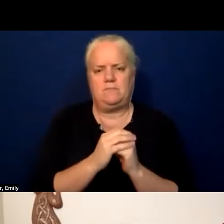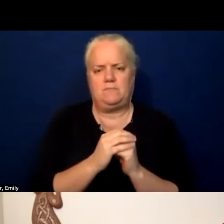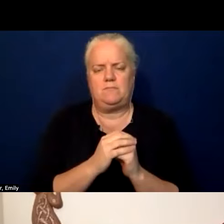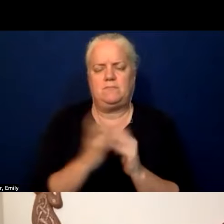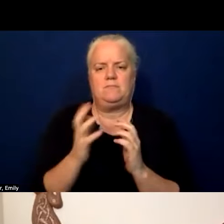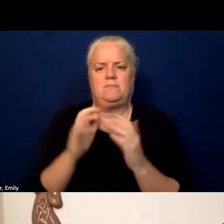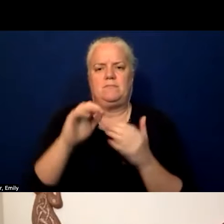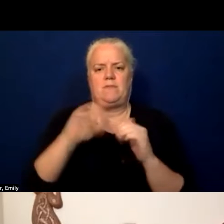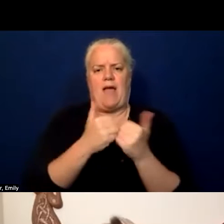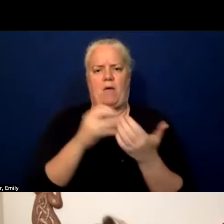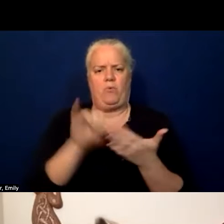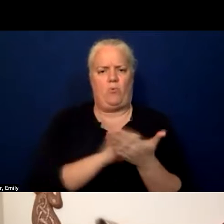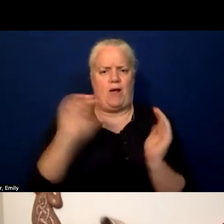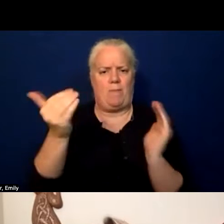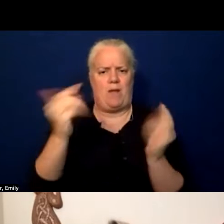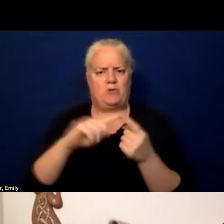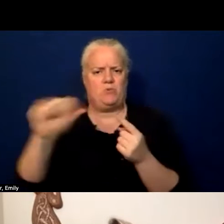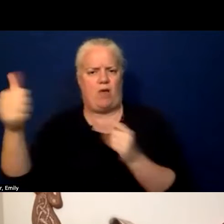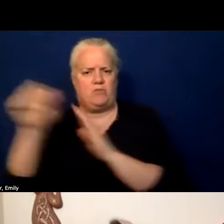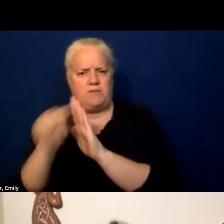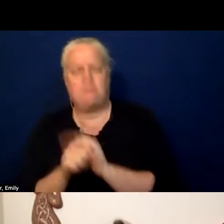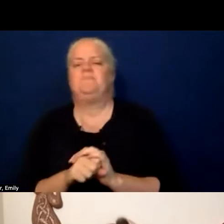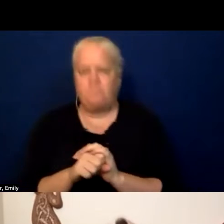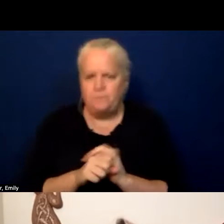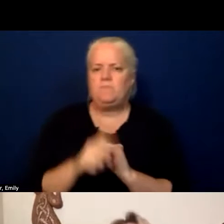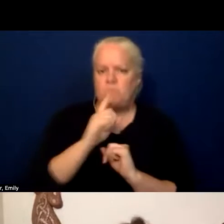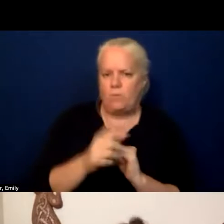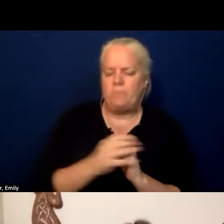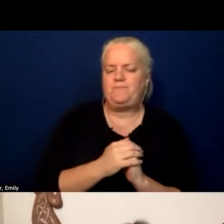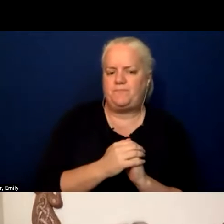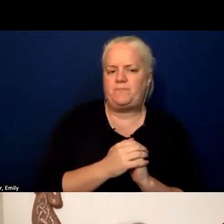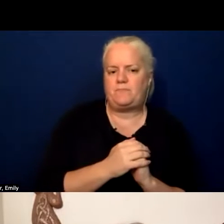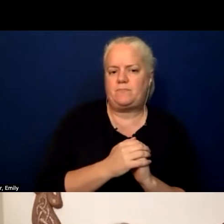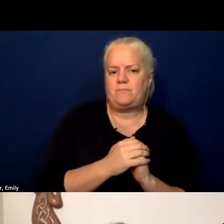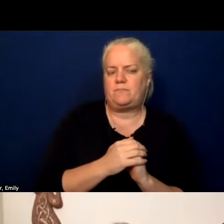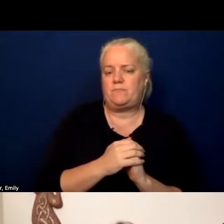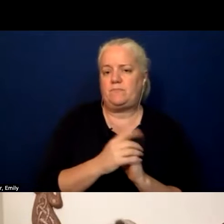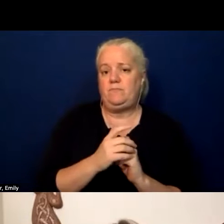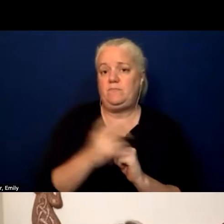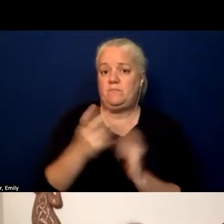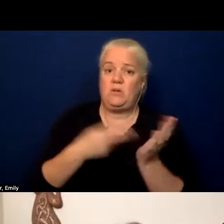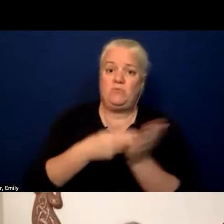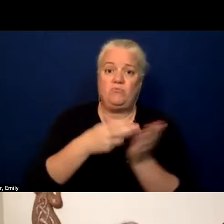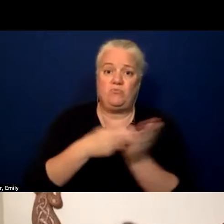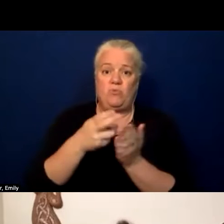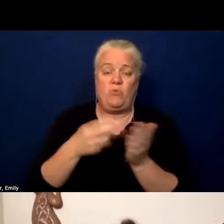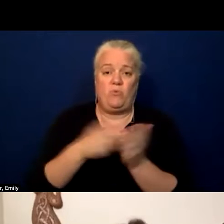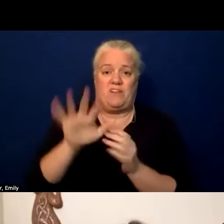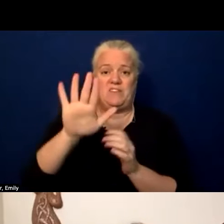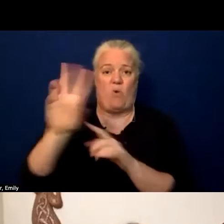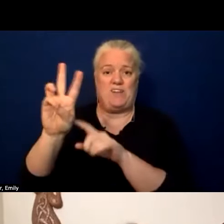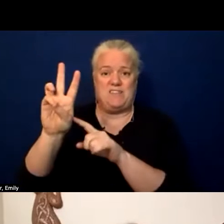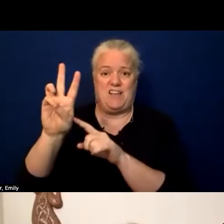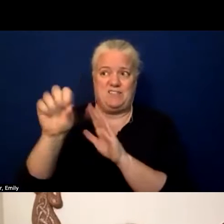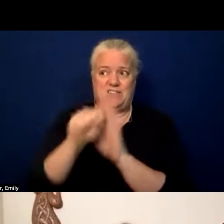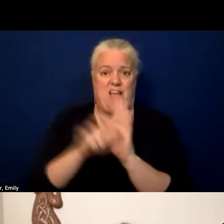New York's compares? Yeah. So the truth is almost every state across our nation, by my count, it's 46, actually talks